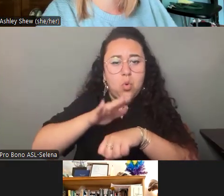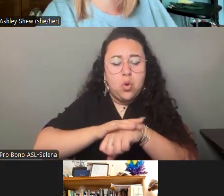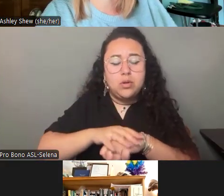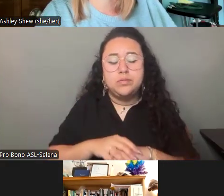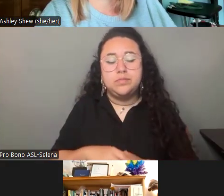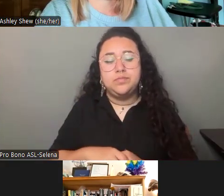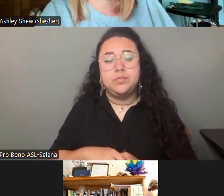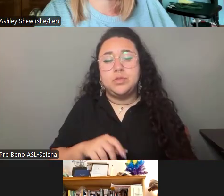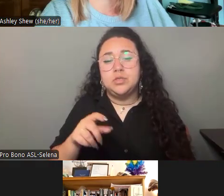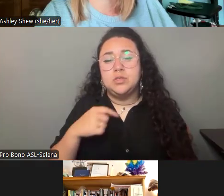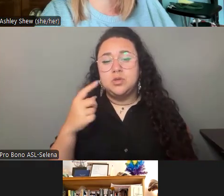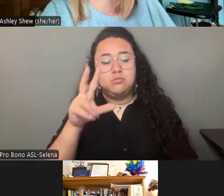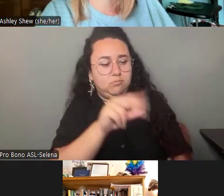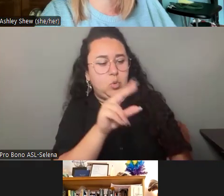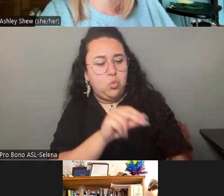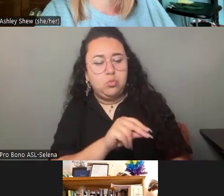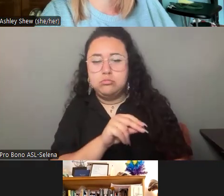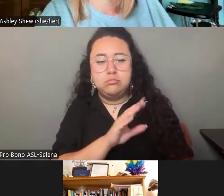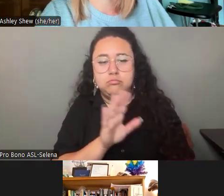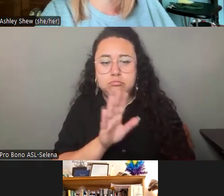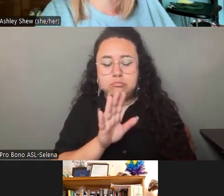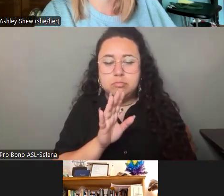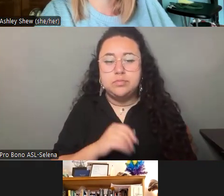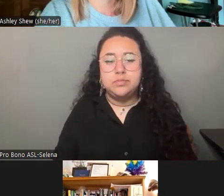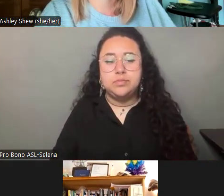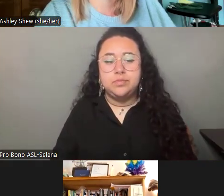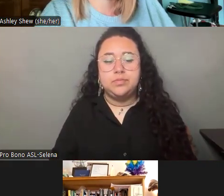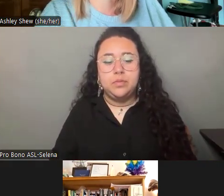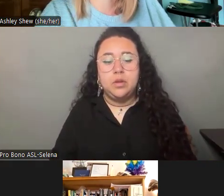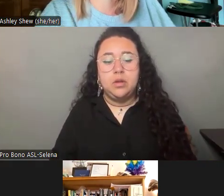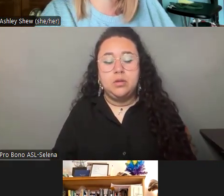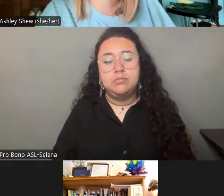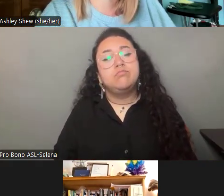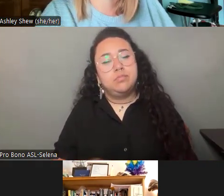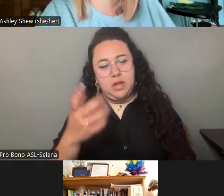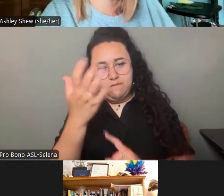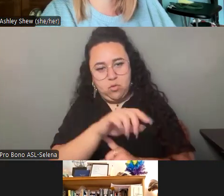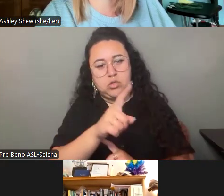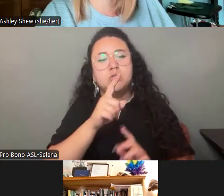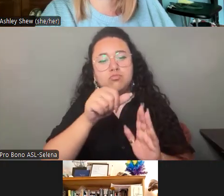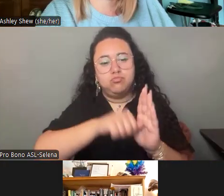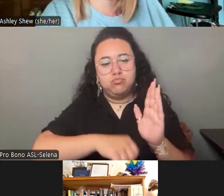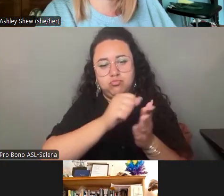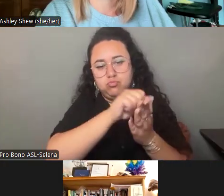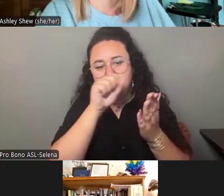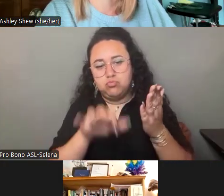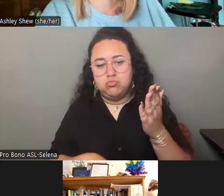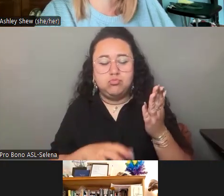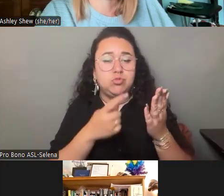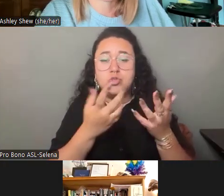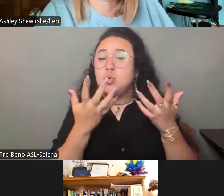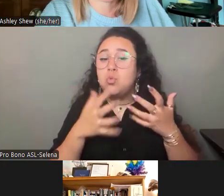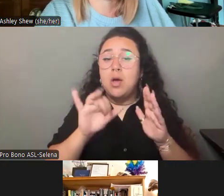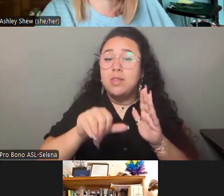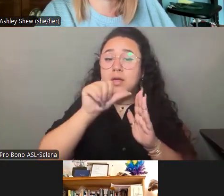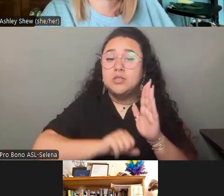And she was told no, and she was forced to have it removed, an involuntary surgery to have this